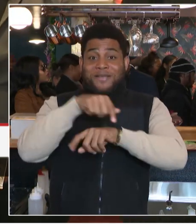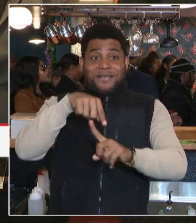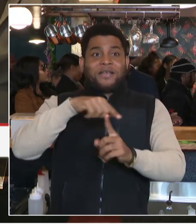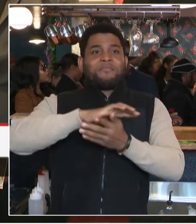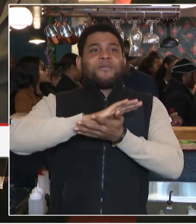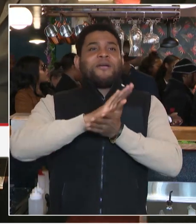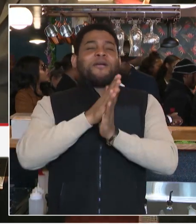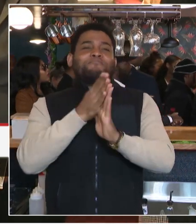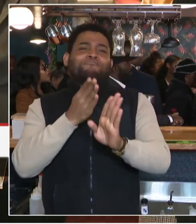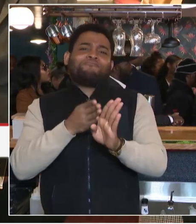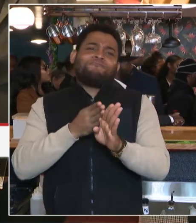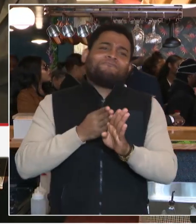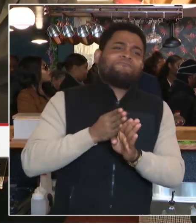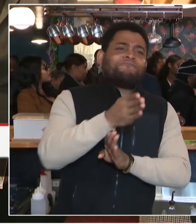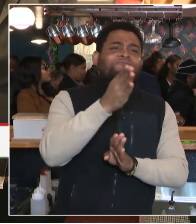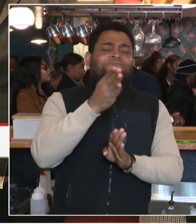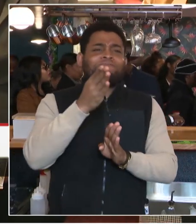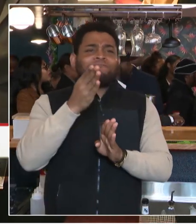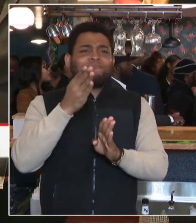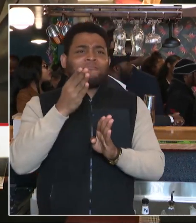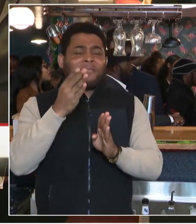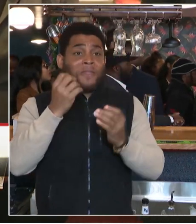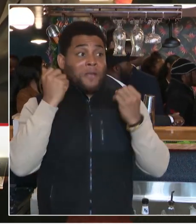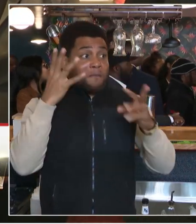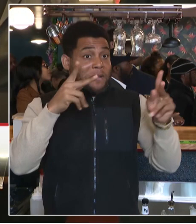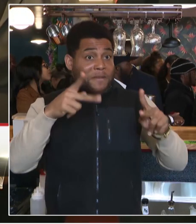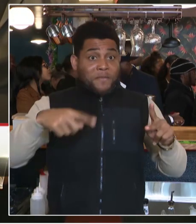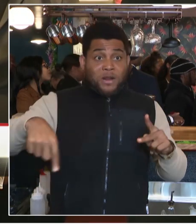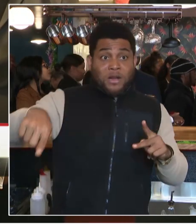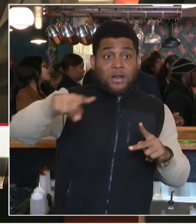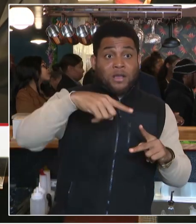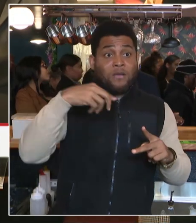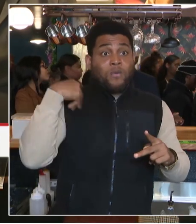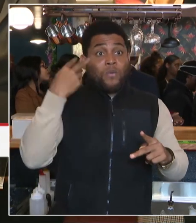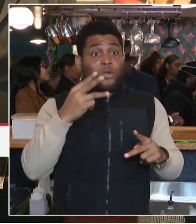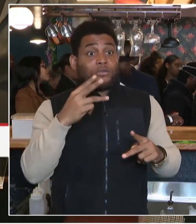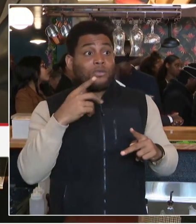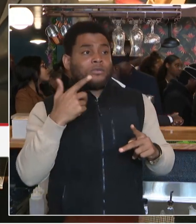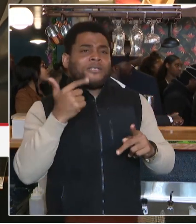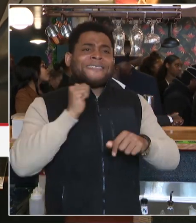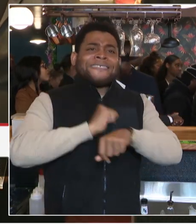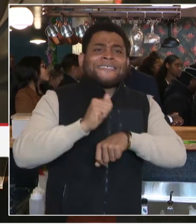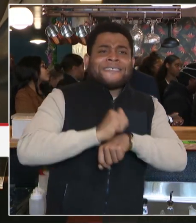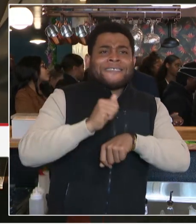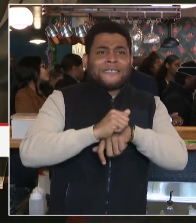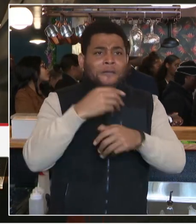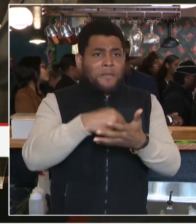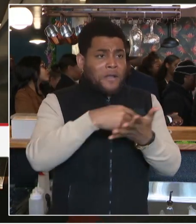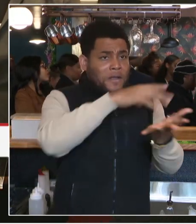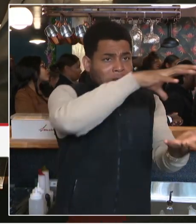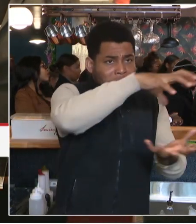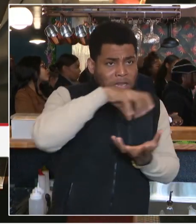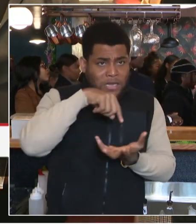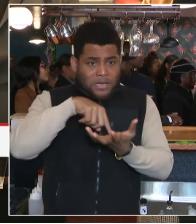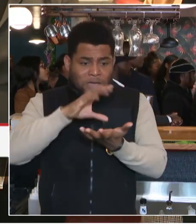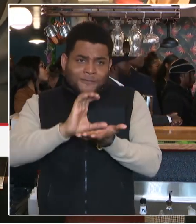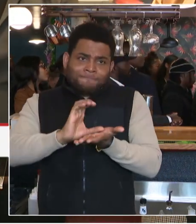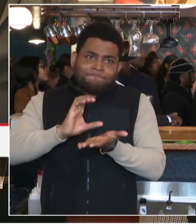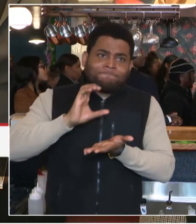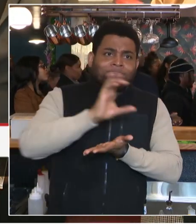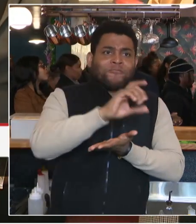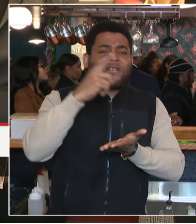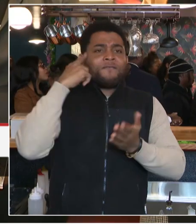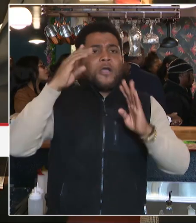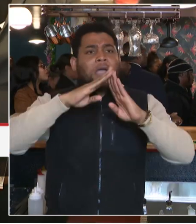a Washingtonian that have paid a mortgage, put a kid through college, and have built a great life in hospitality. So thank